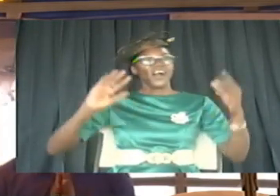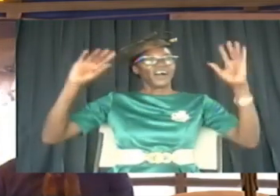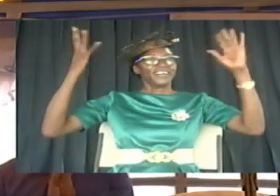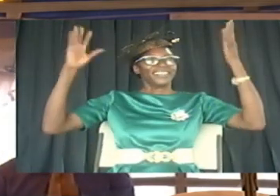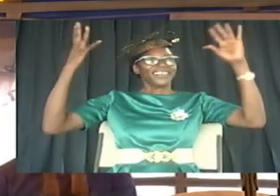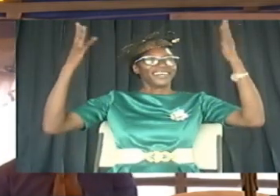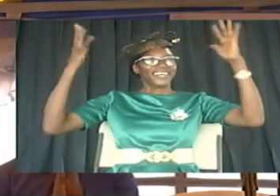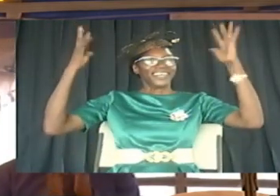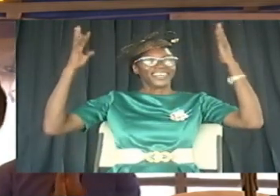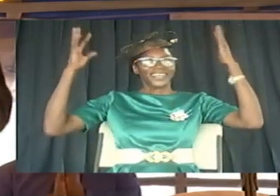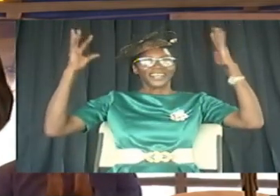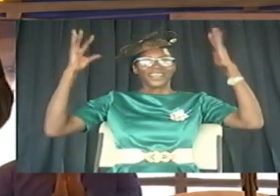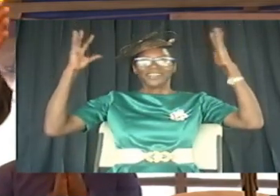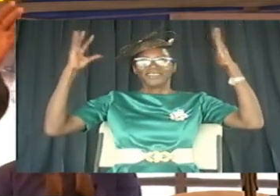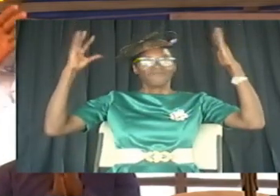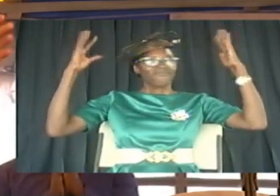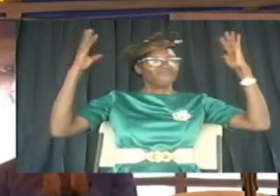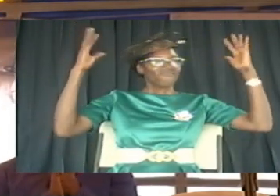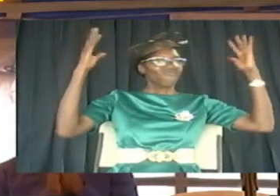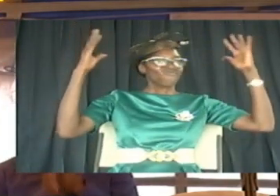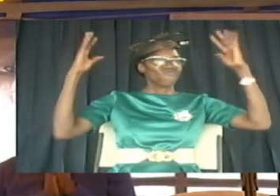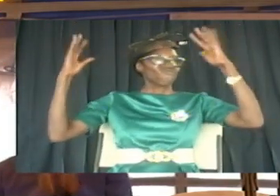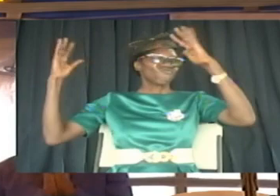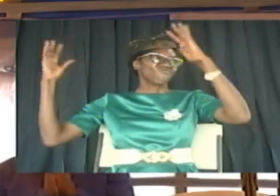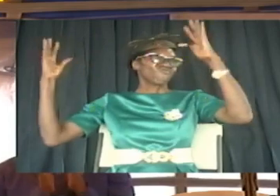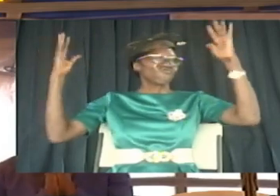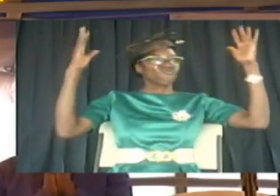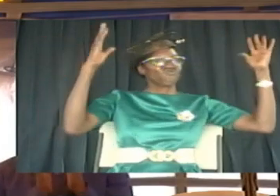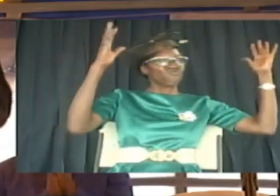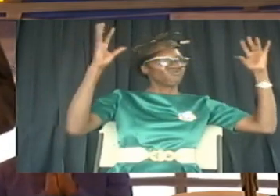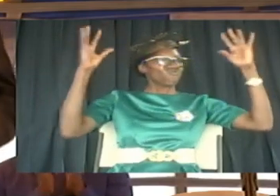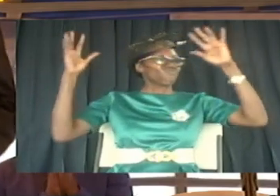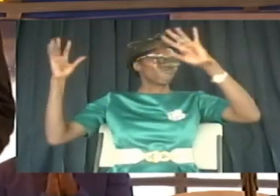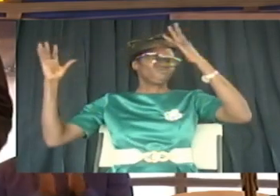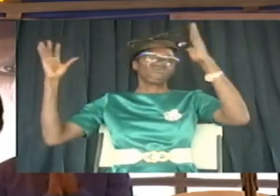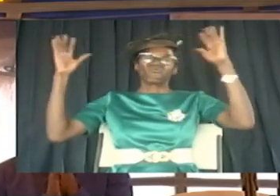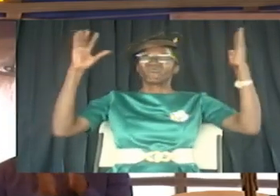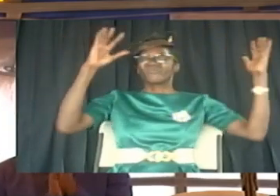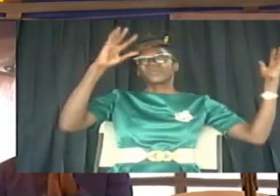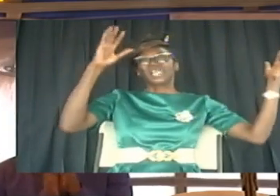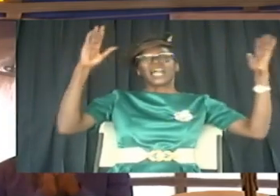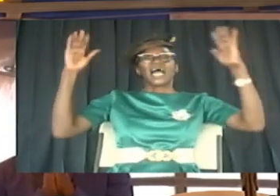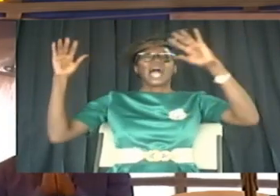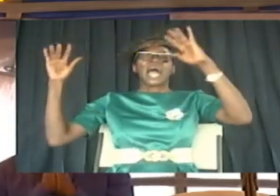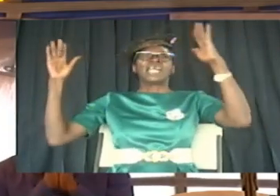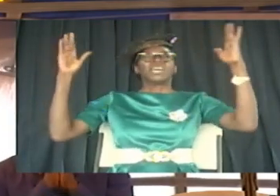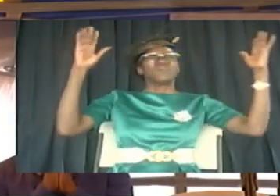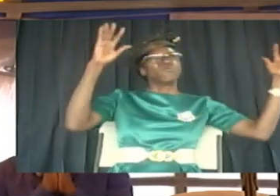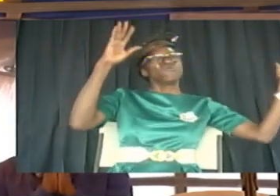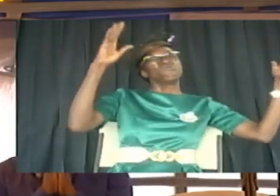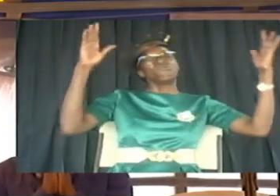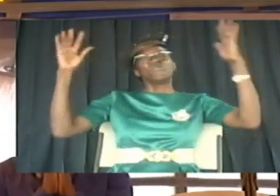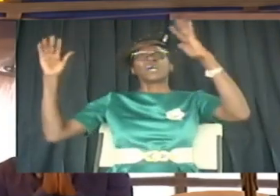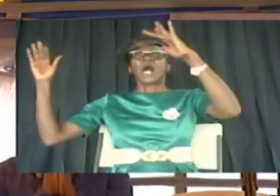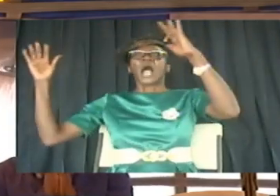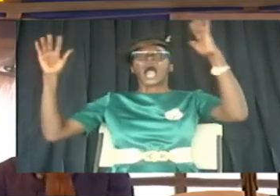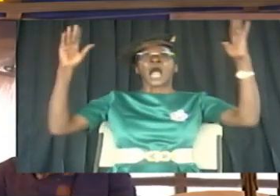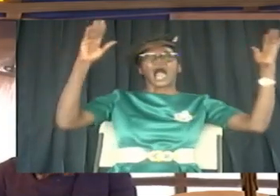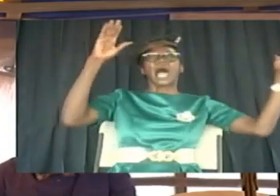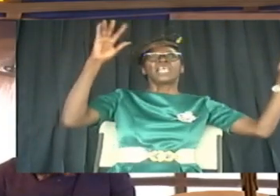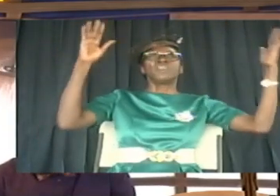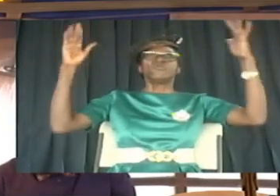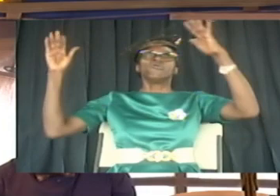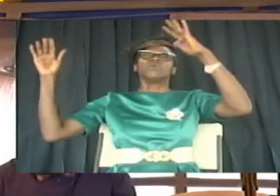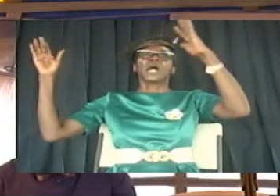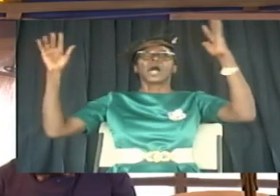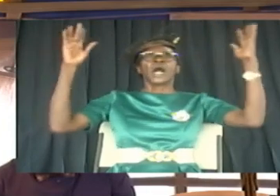time. Wherever the church is right now, put your hands together and give the Lord a clap offering of praise.